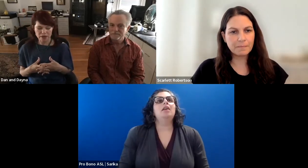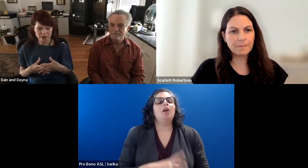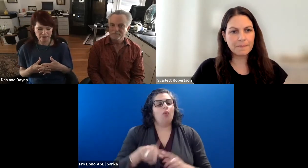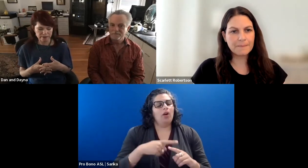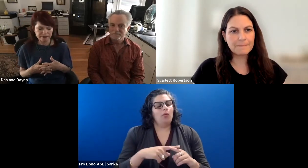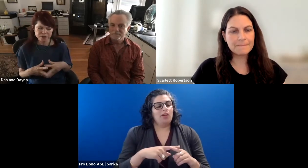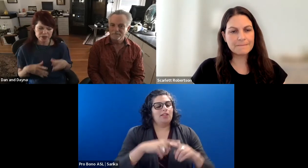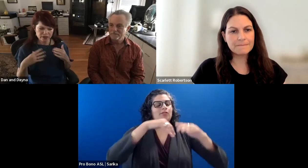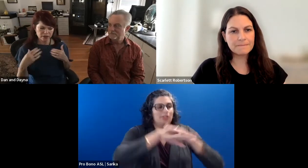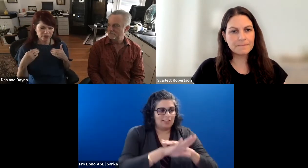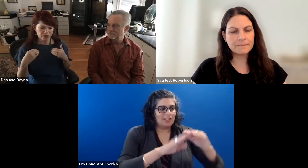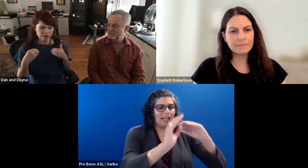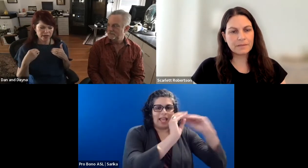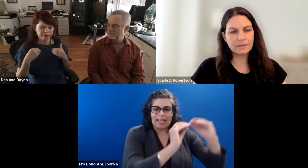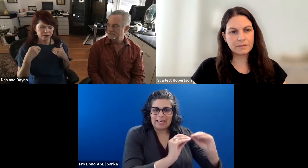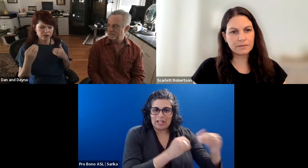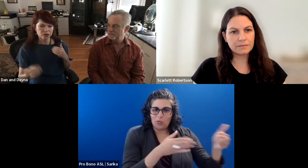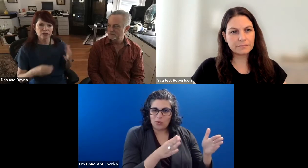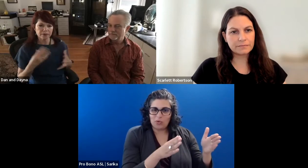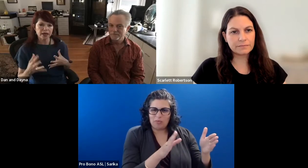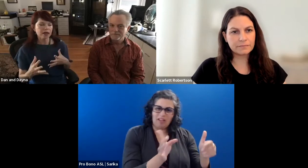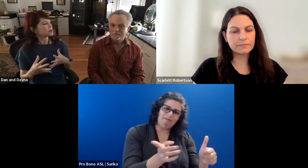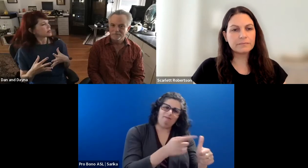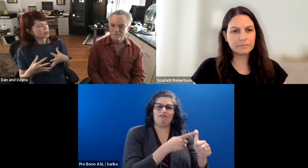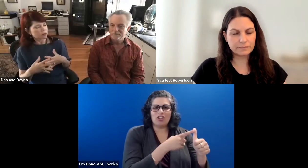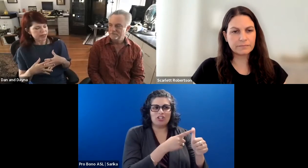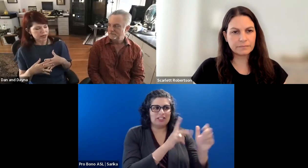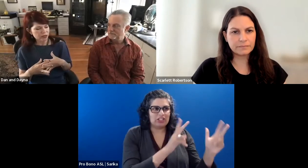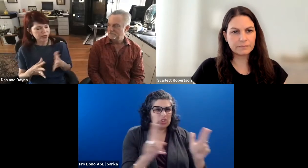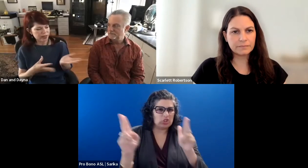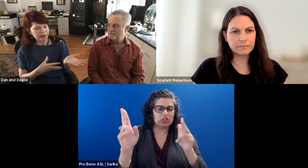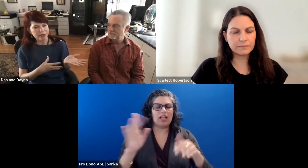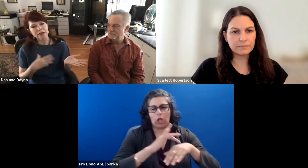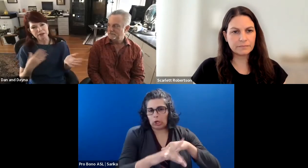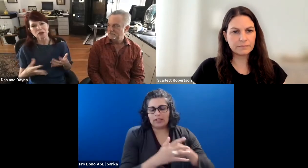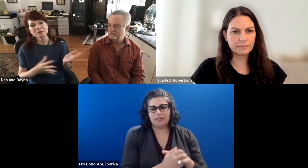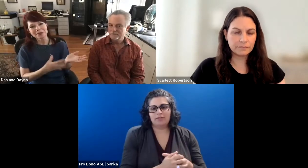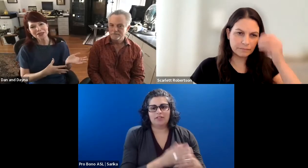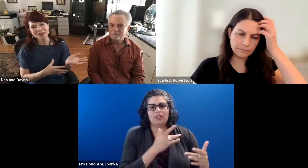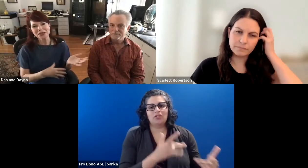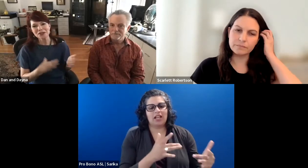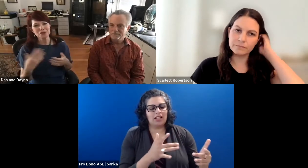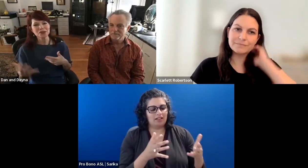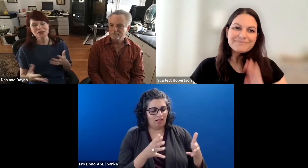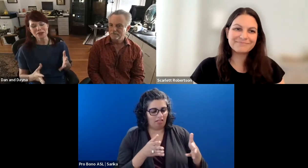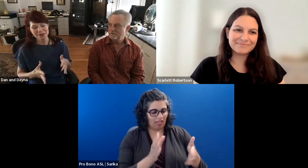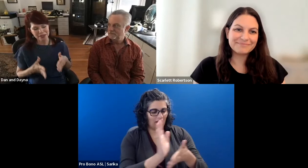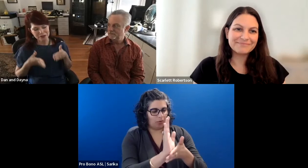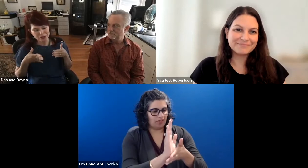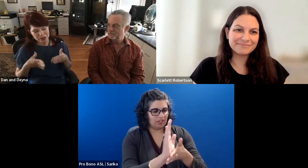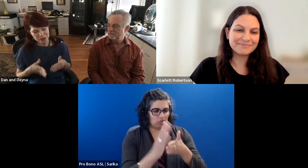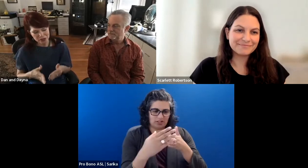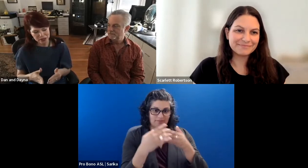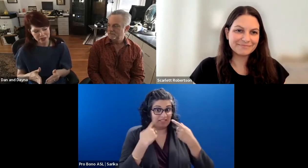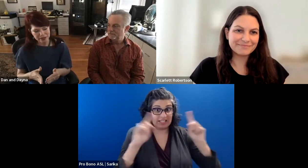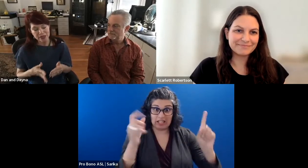room, especially, you know, that first early pass, we tend to, as Dan said, let the film declare itself, or let the